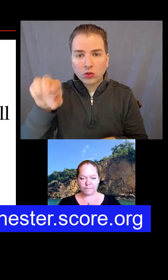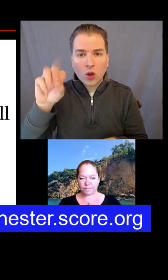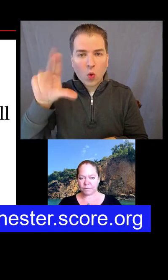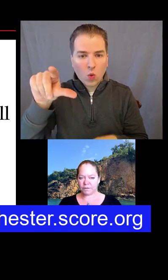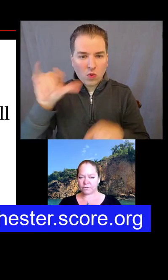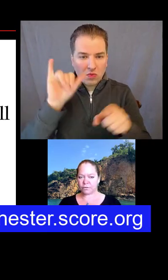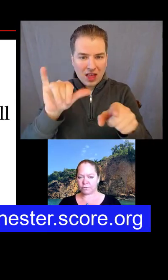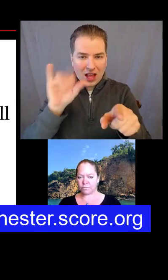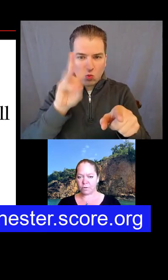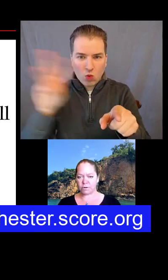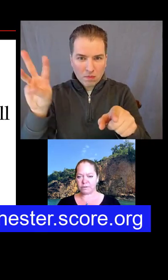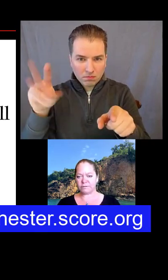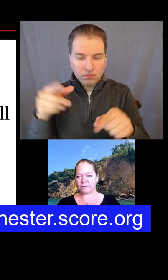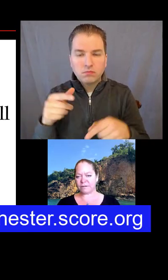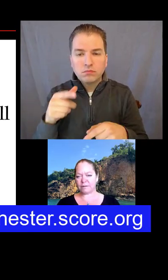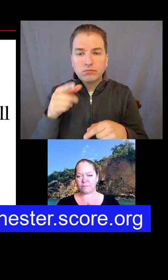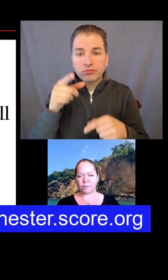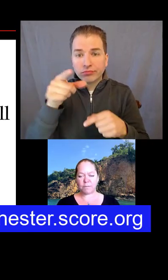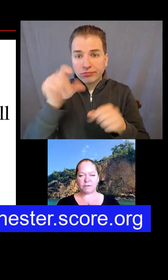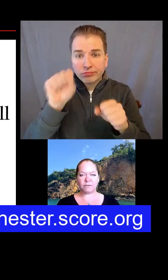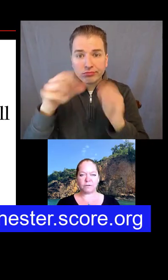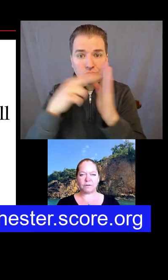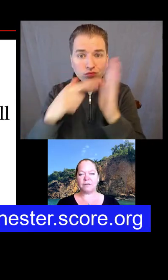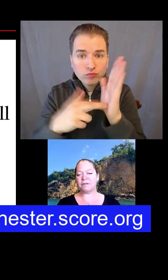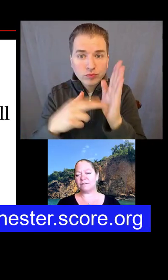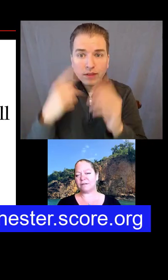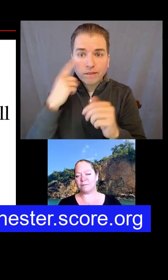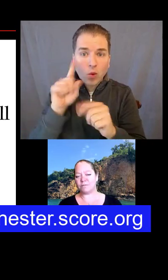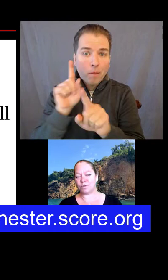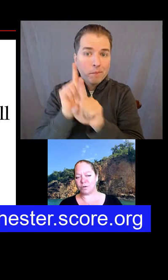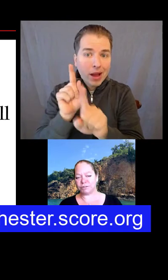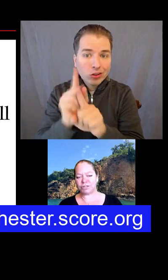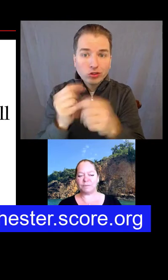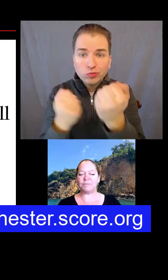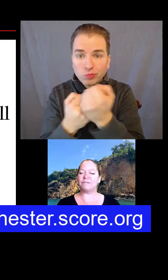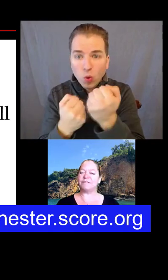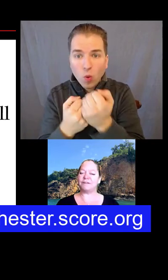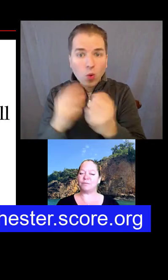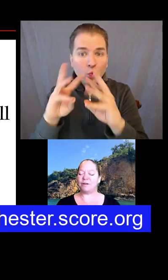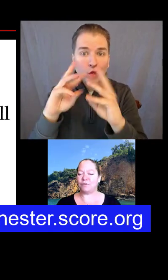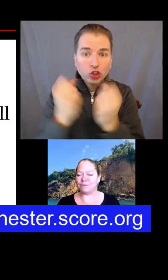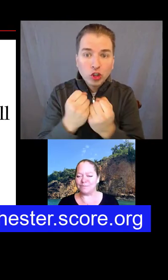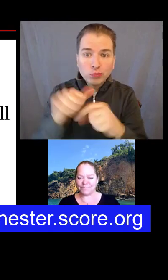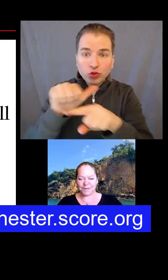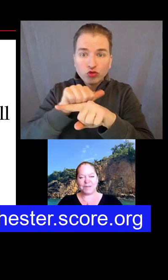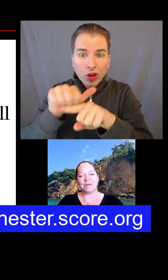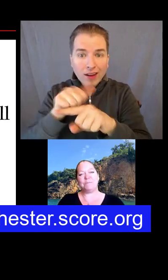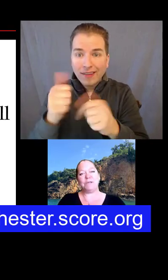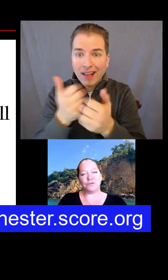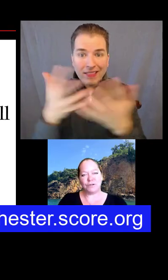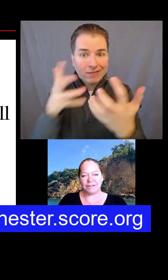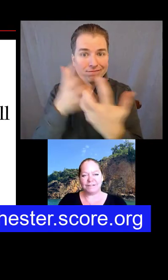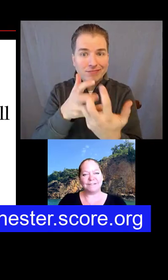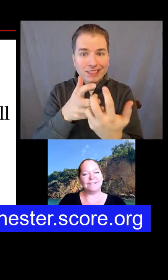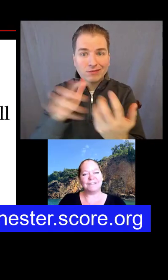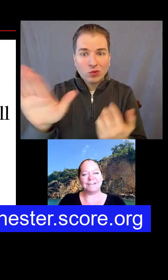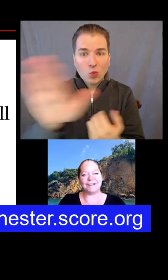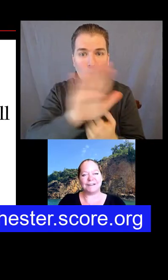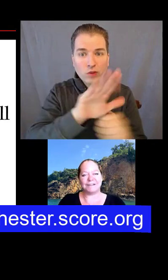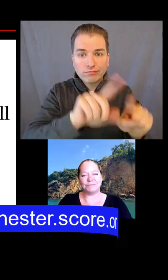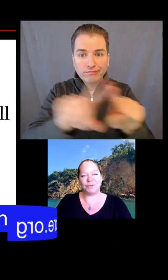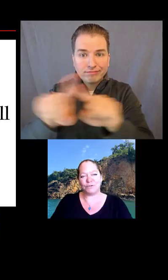greaterrochester.score.org to learn more, sign up for a mentor, sign up for workshops, whatever meets your